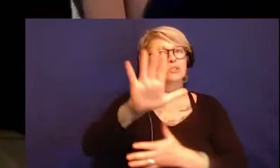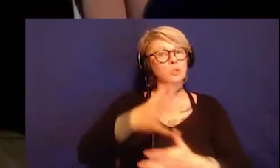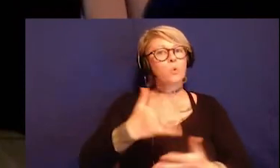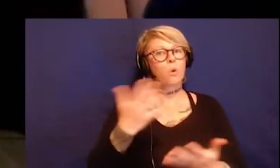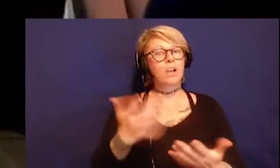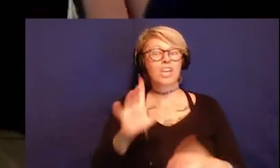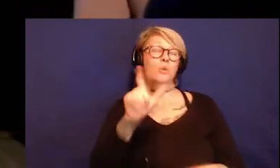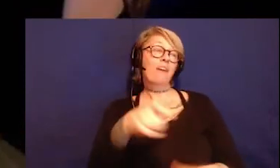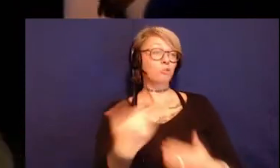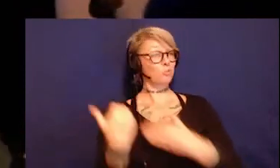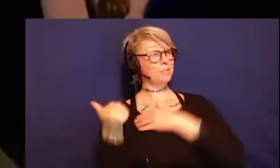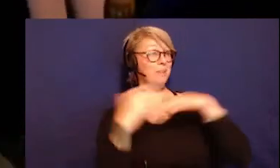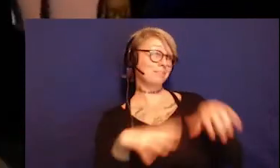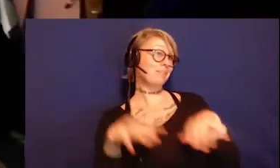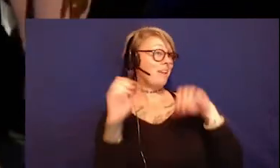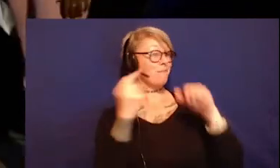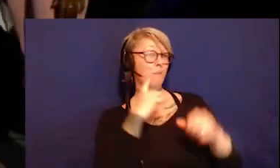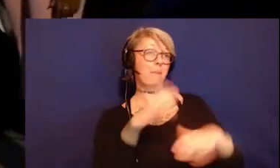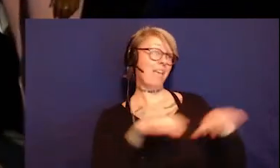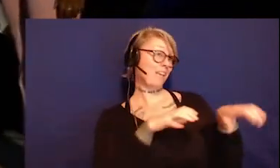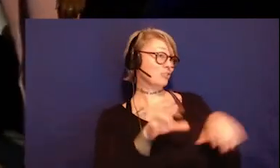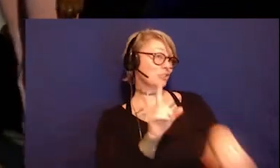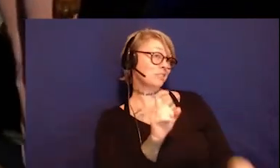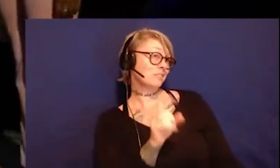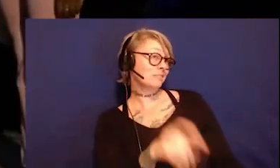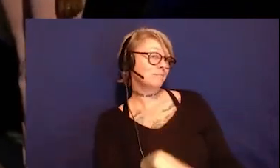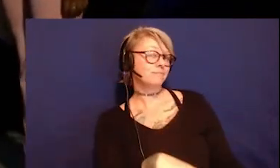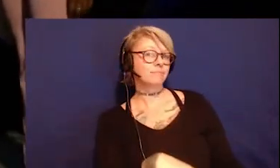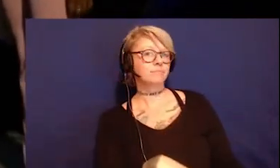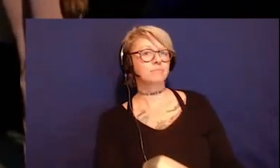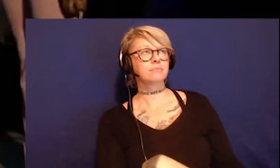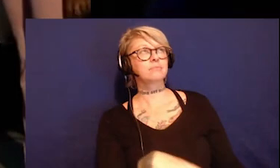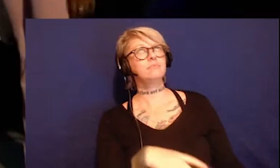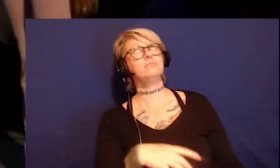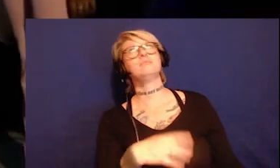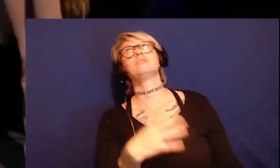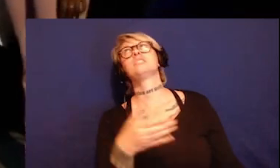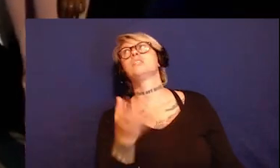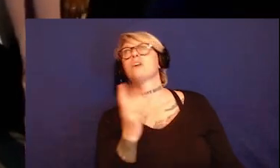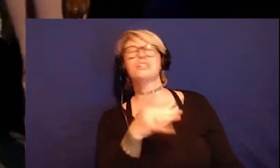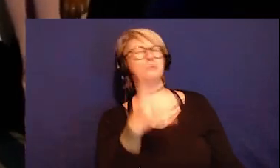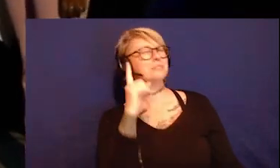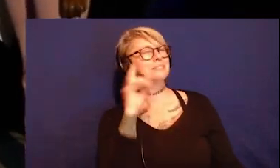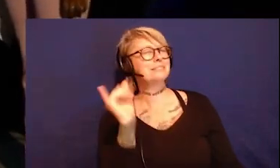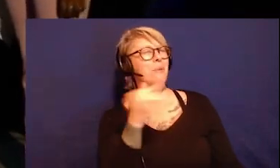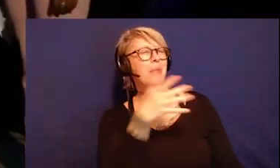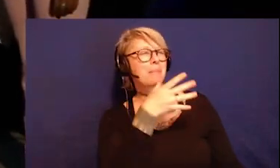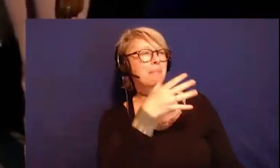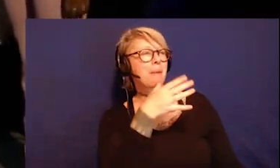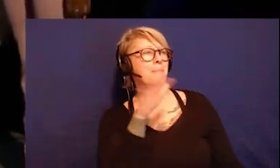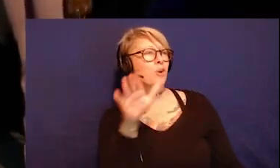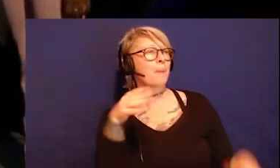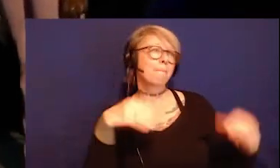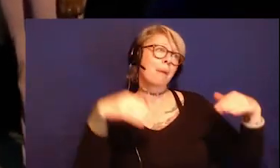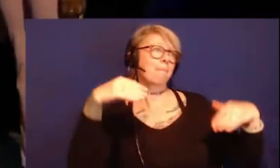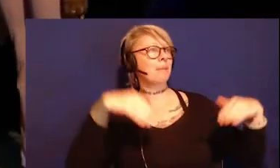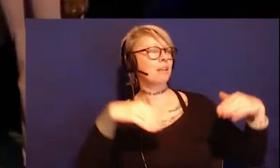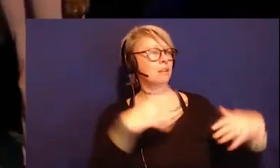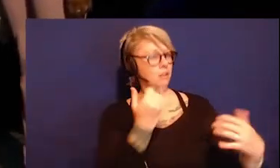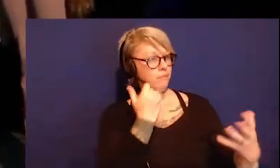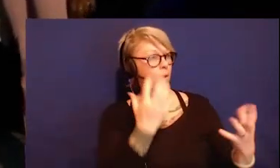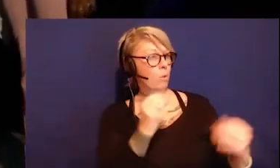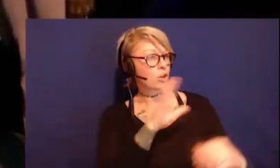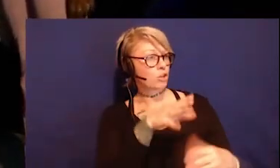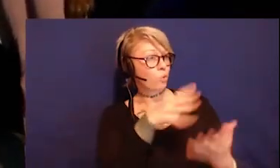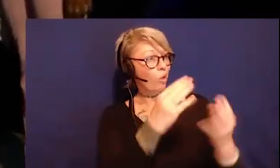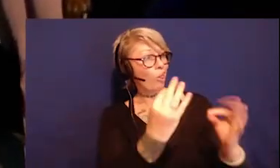take responsibilities for my own actions? Gosh, you sound just like Mom's little puppet. If I wanted one of her little lectures,